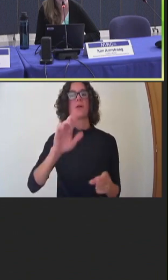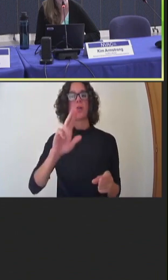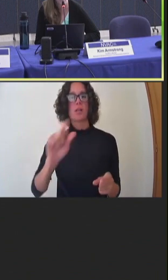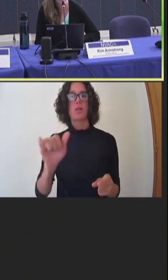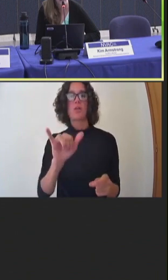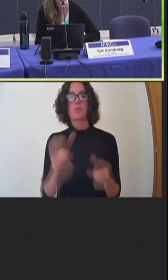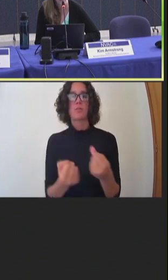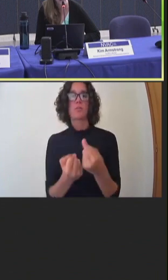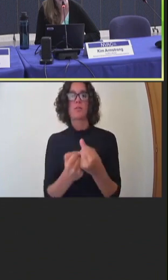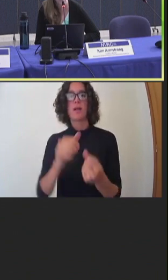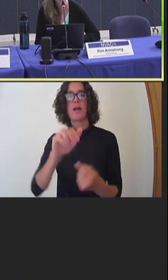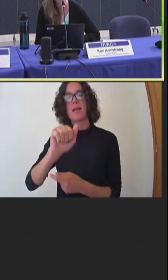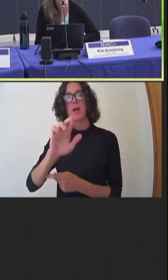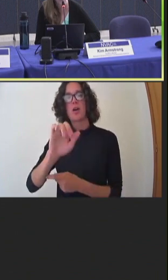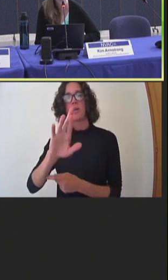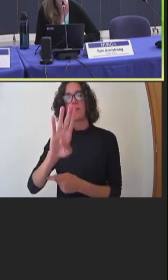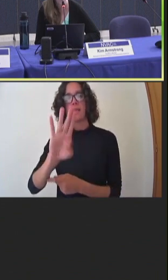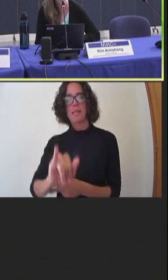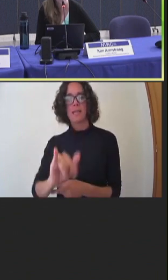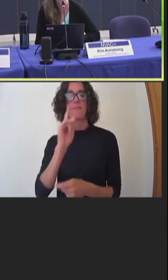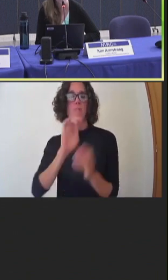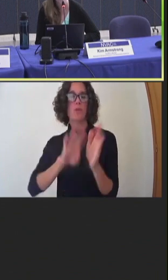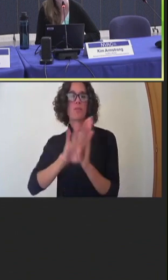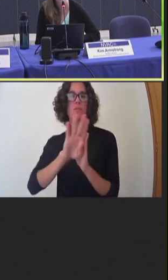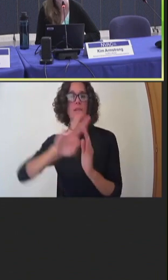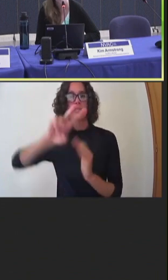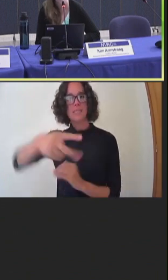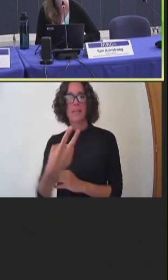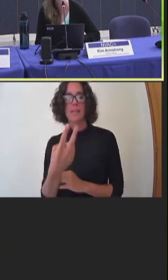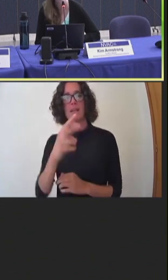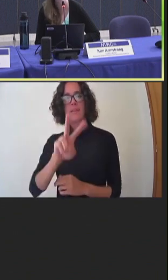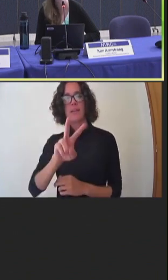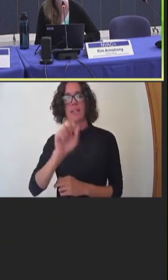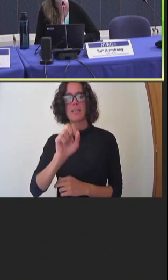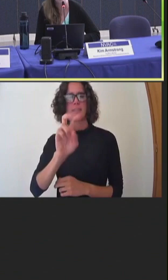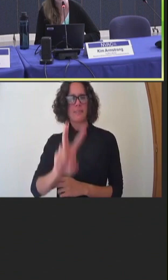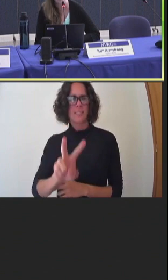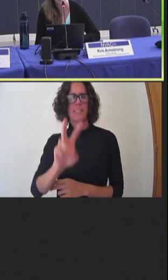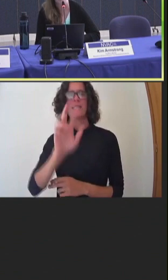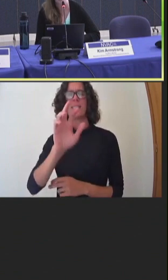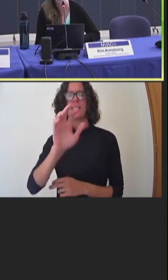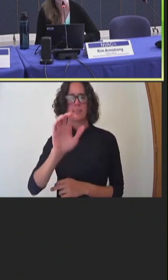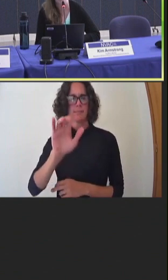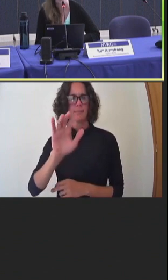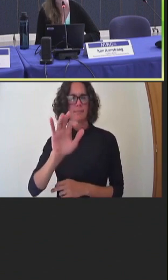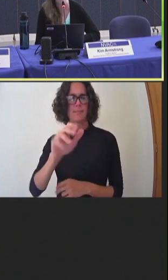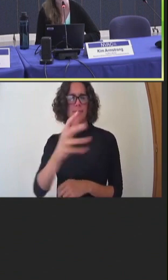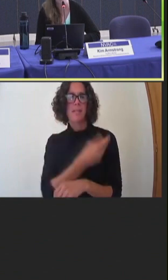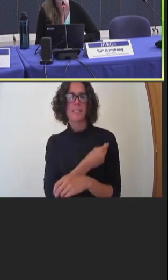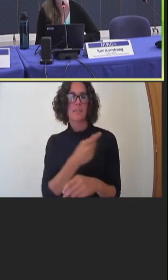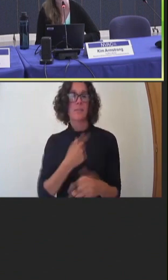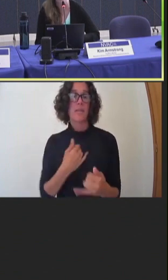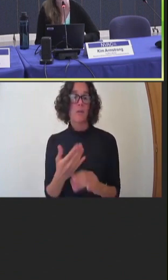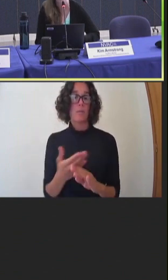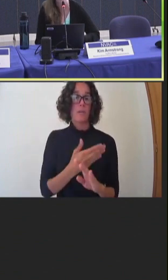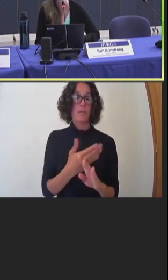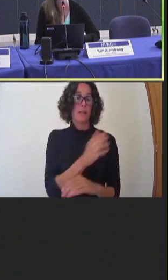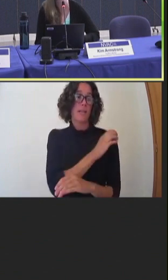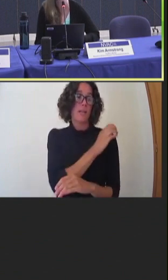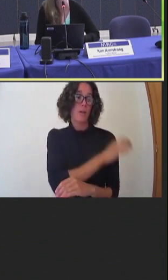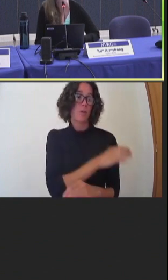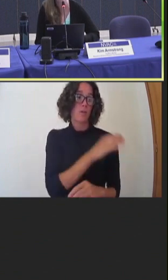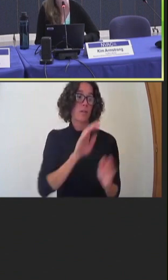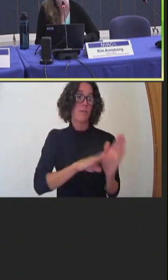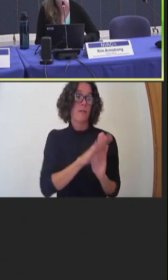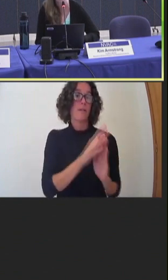development of a second VSV vectored Marburg vaccine that is currently in preclinical development, but on target for a phase 1 study to start